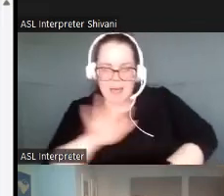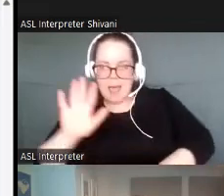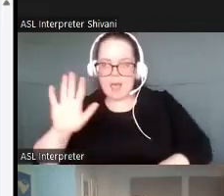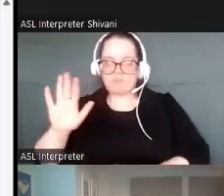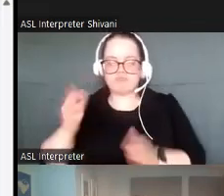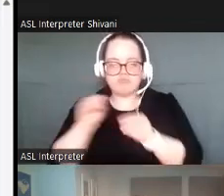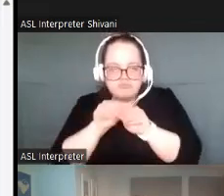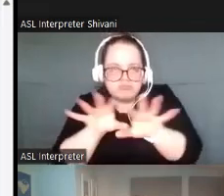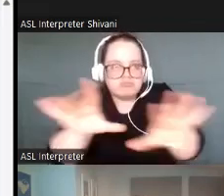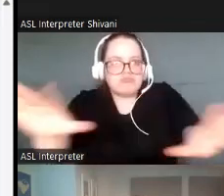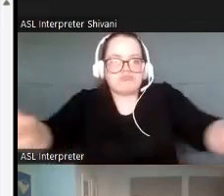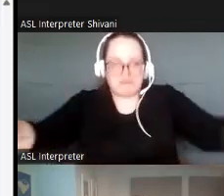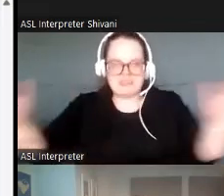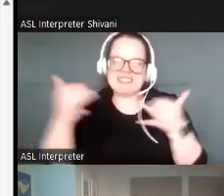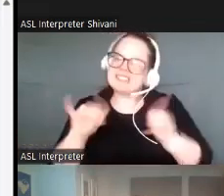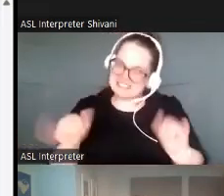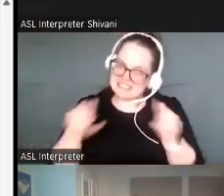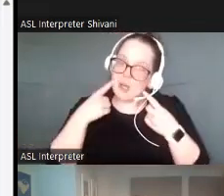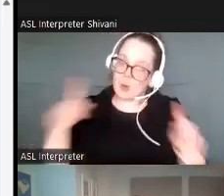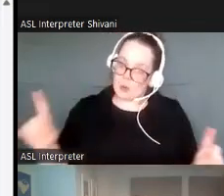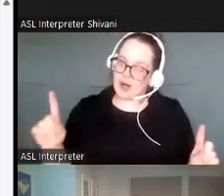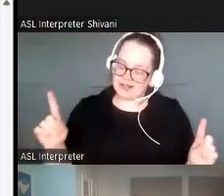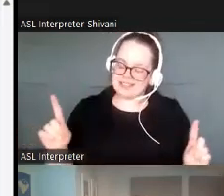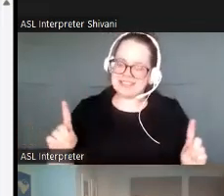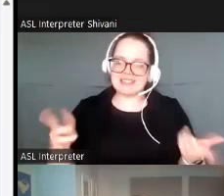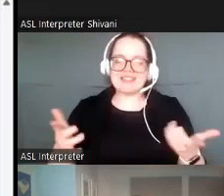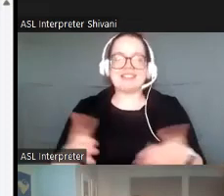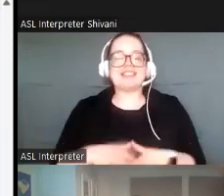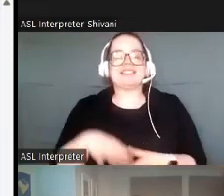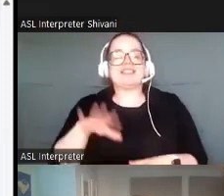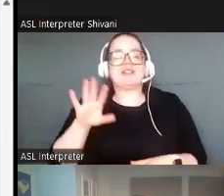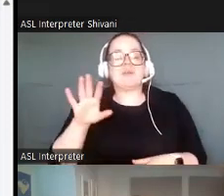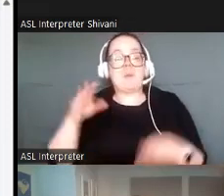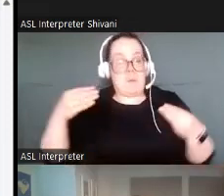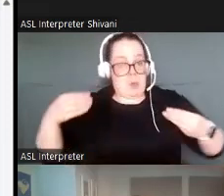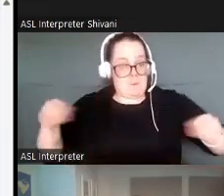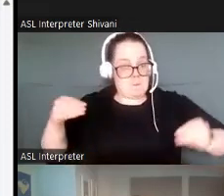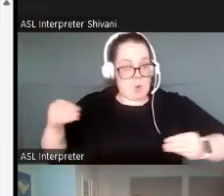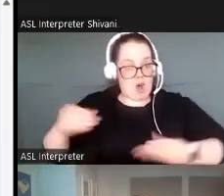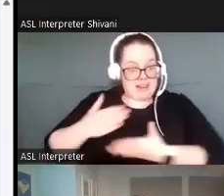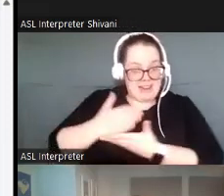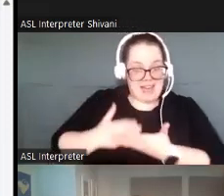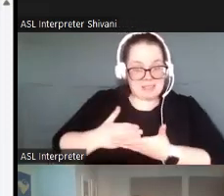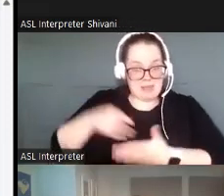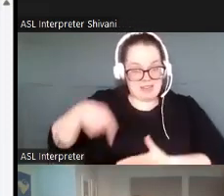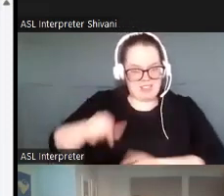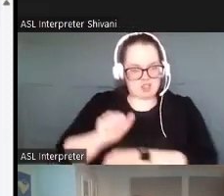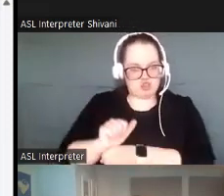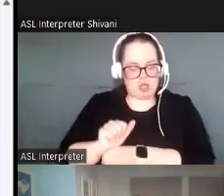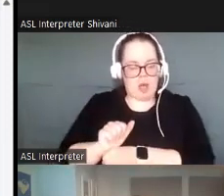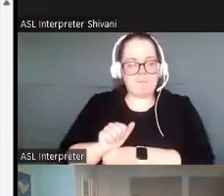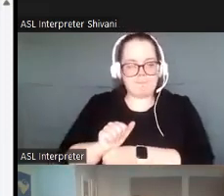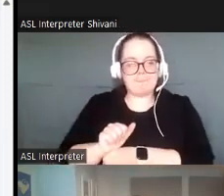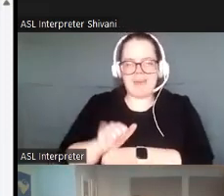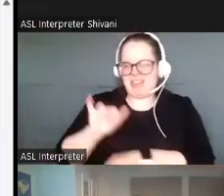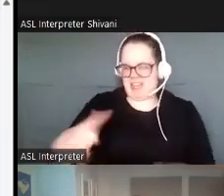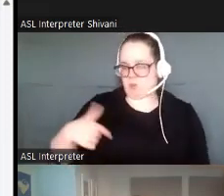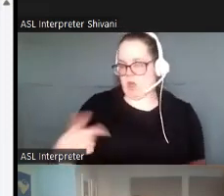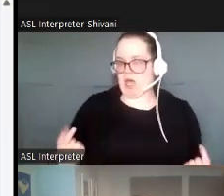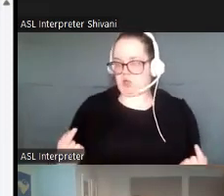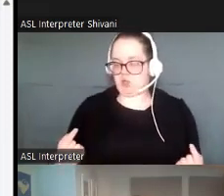the internet and streaming and things like that. So the marketing aspect, that's what I do as a manager. And then when